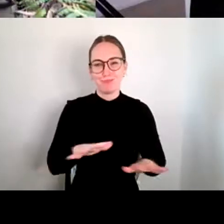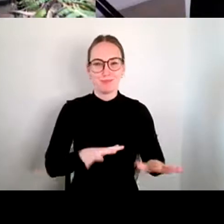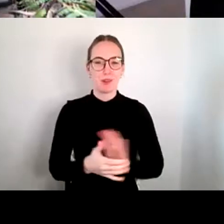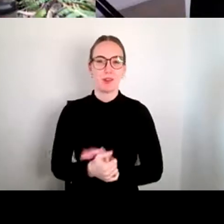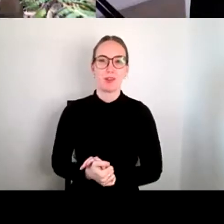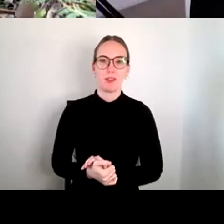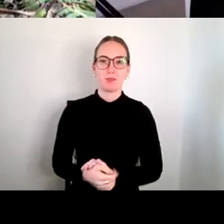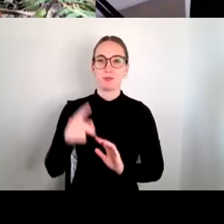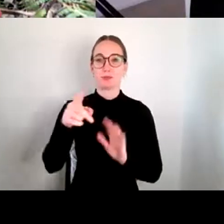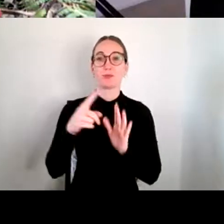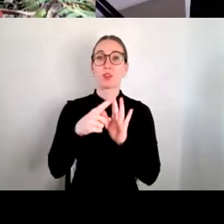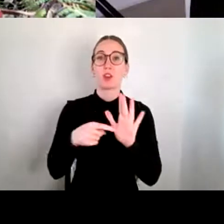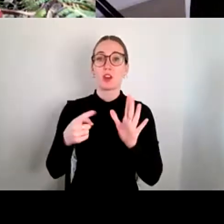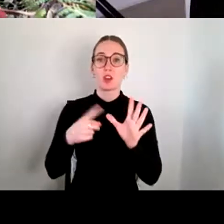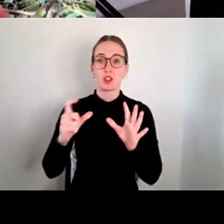feel like,